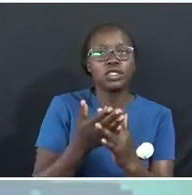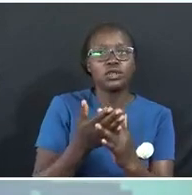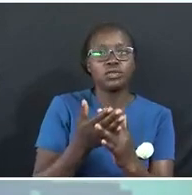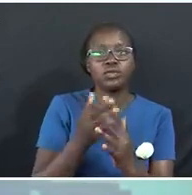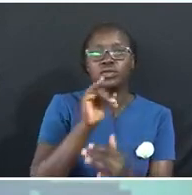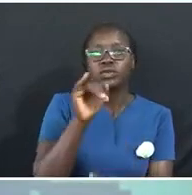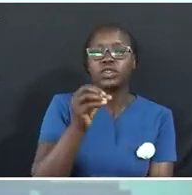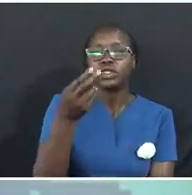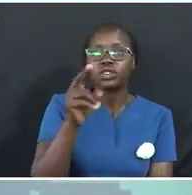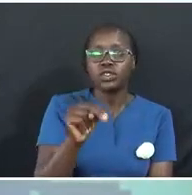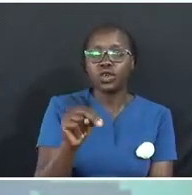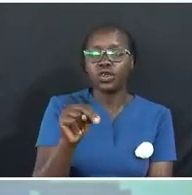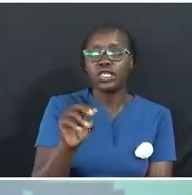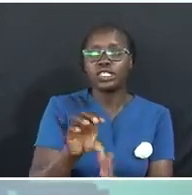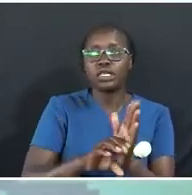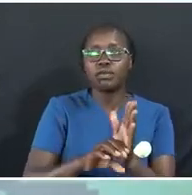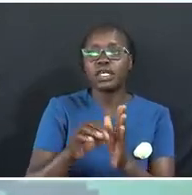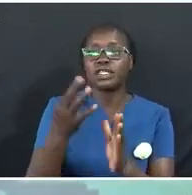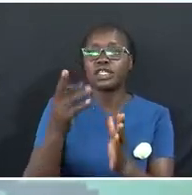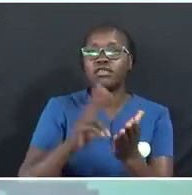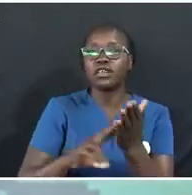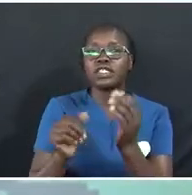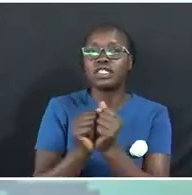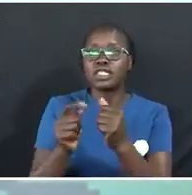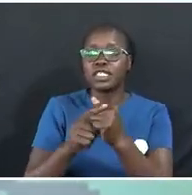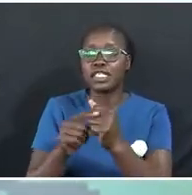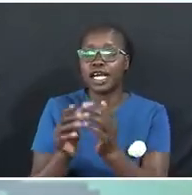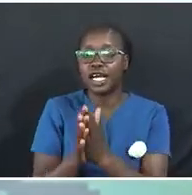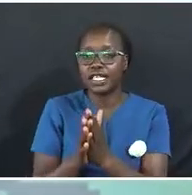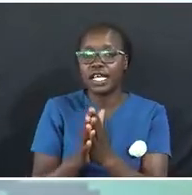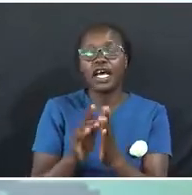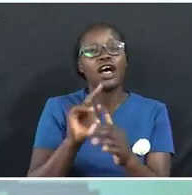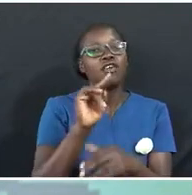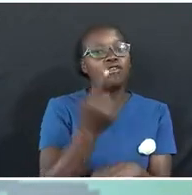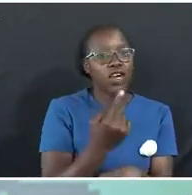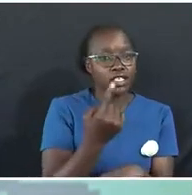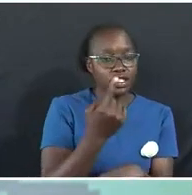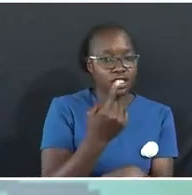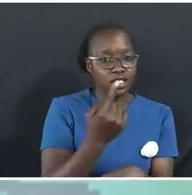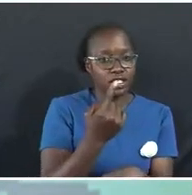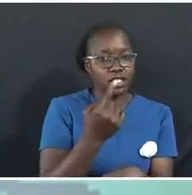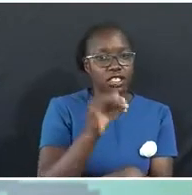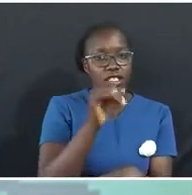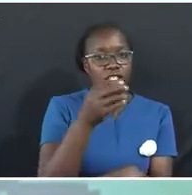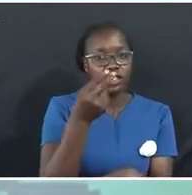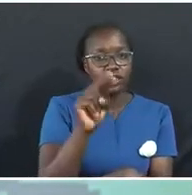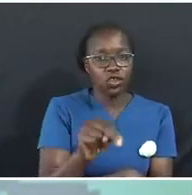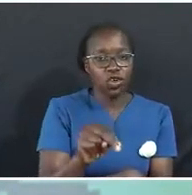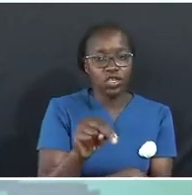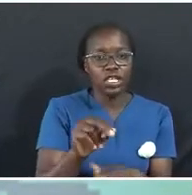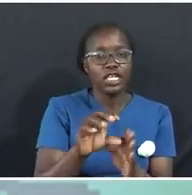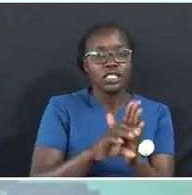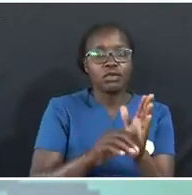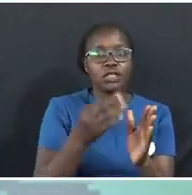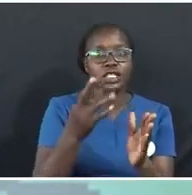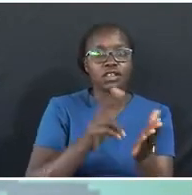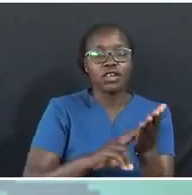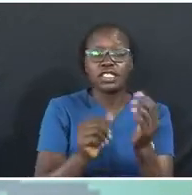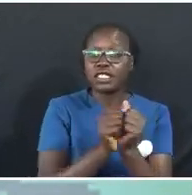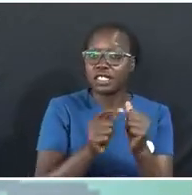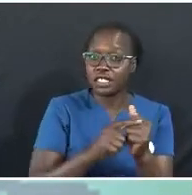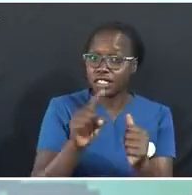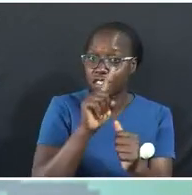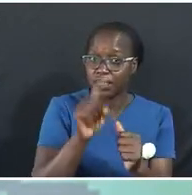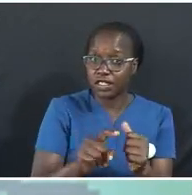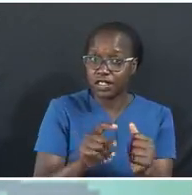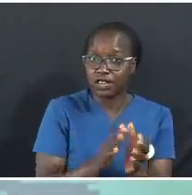between John chapter 3, verse 16 and 1 John chapter 3, 16?